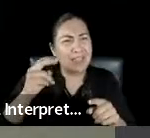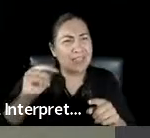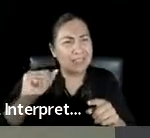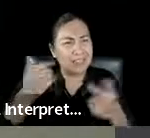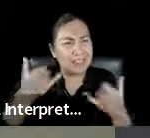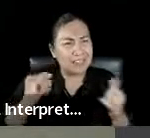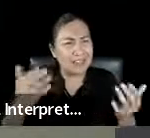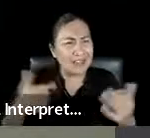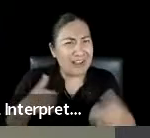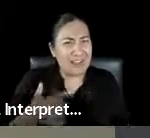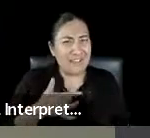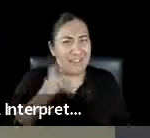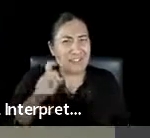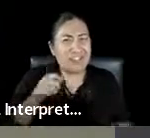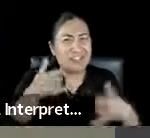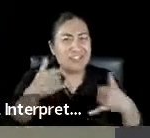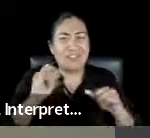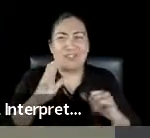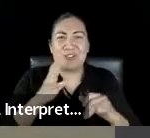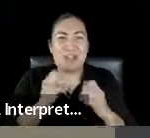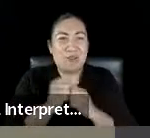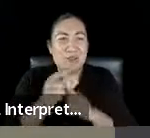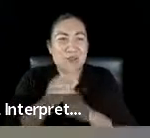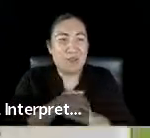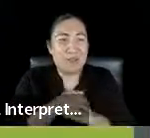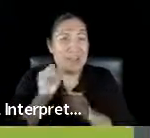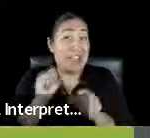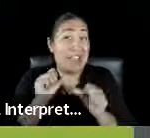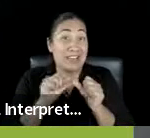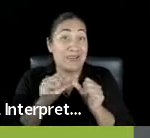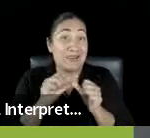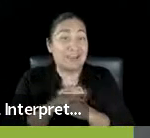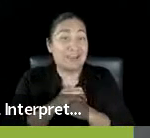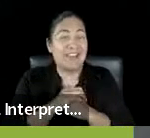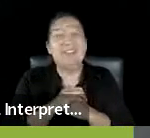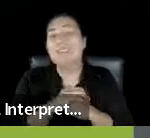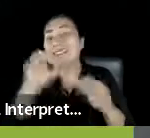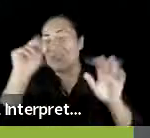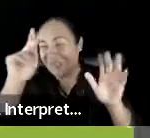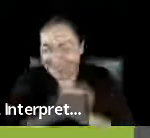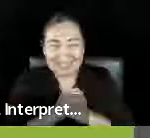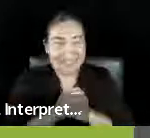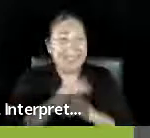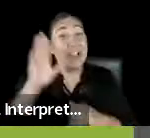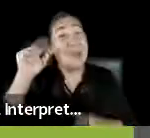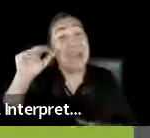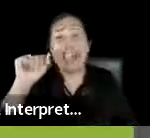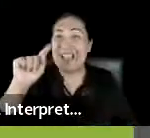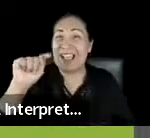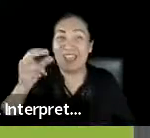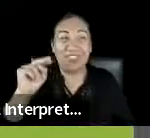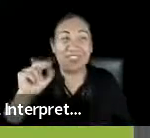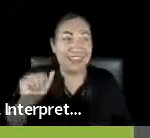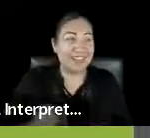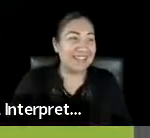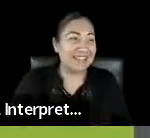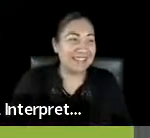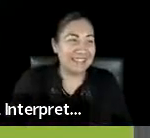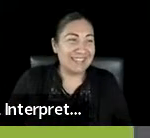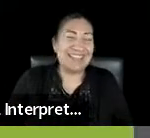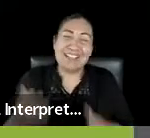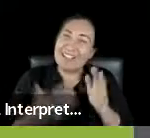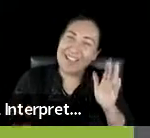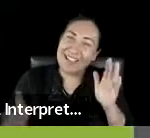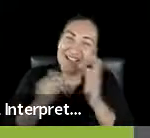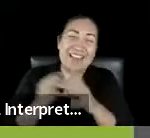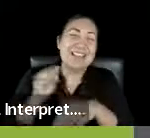just keep talking to you. I don't know. I mean, we can just keep going. So, all right. Bye, Athena. And again, send our